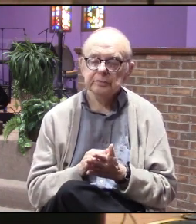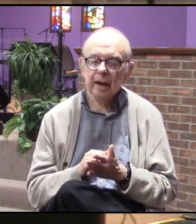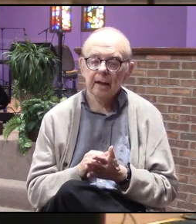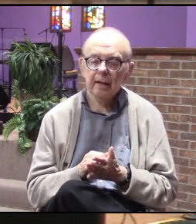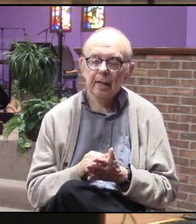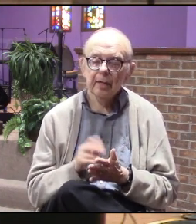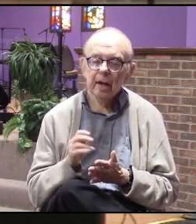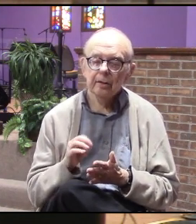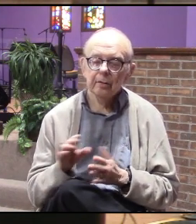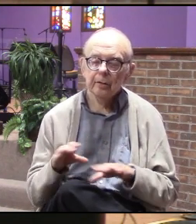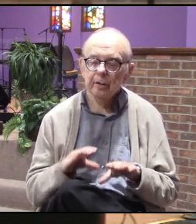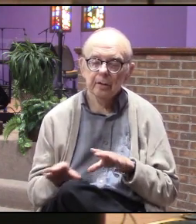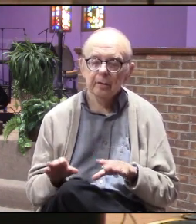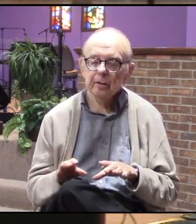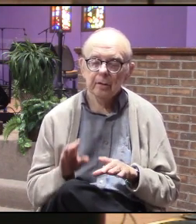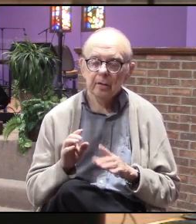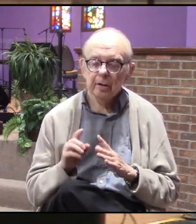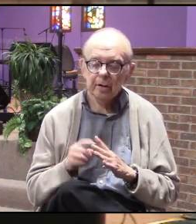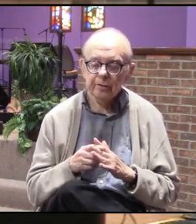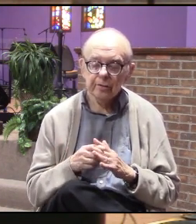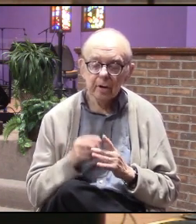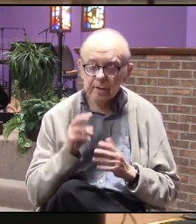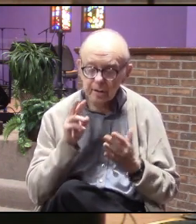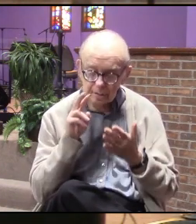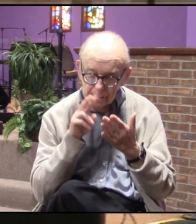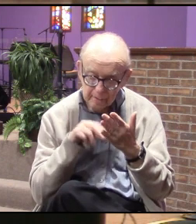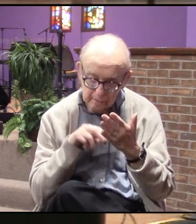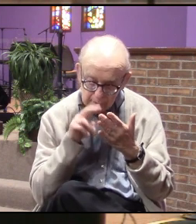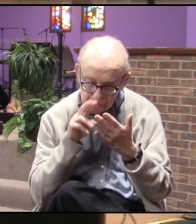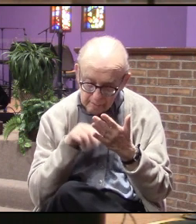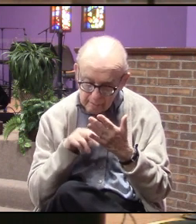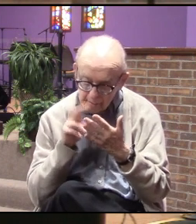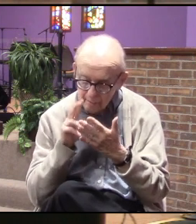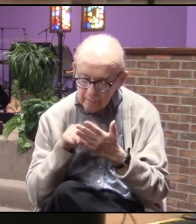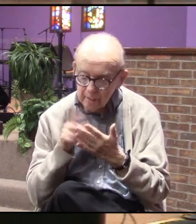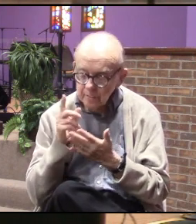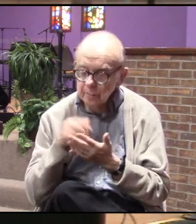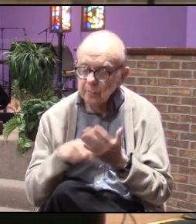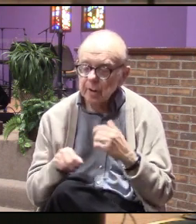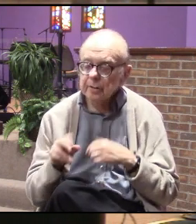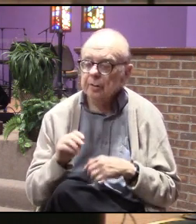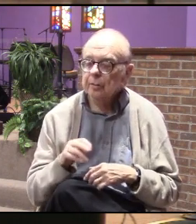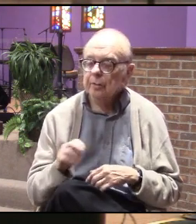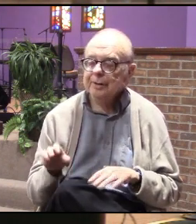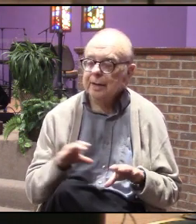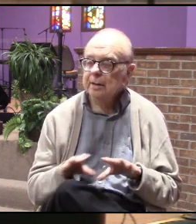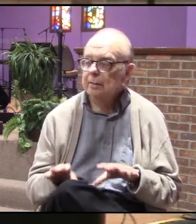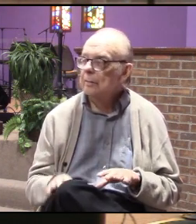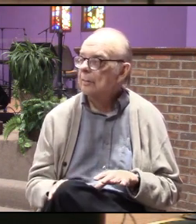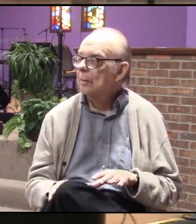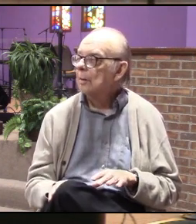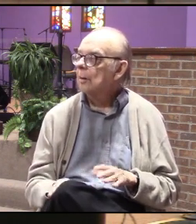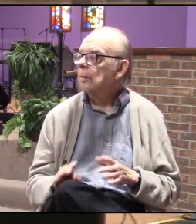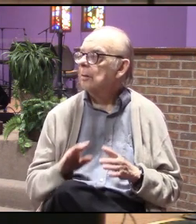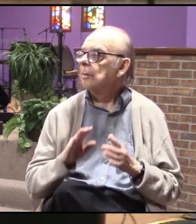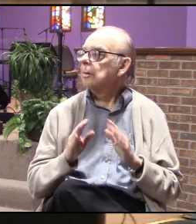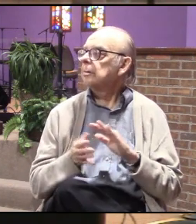that he did. Because when you really start digging into what he did,